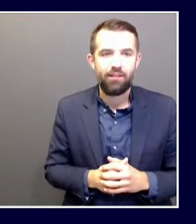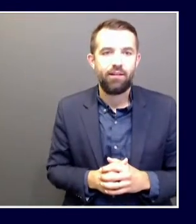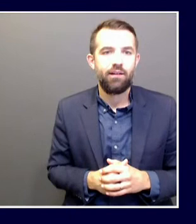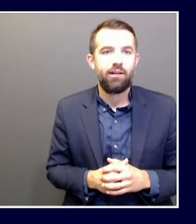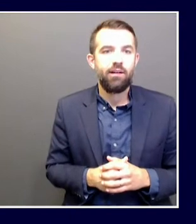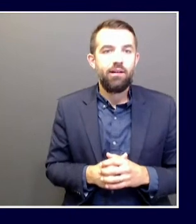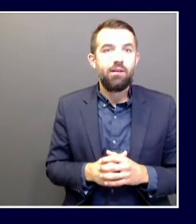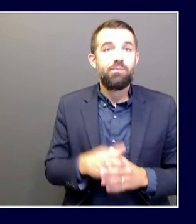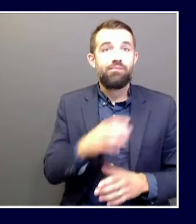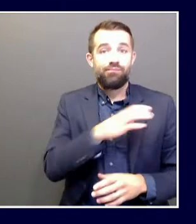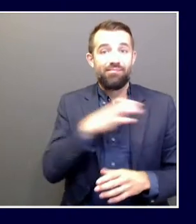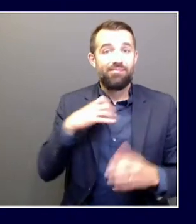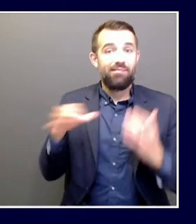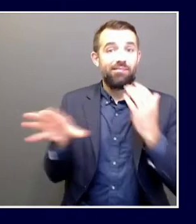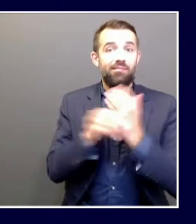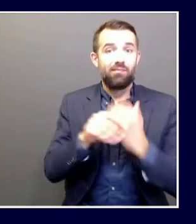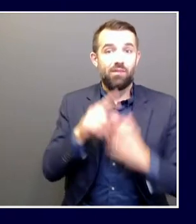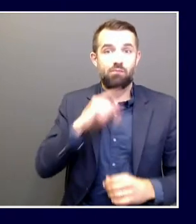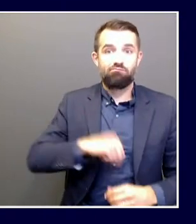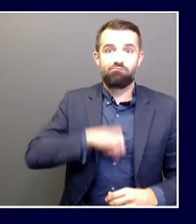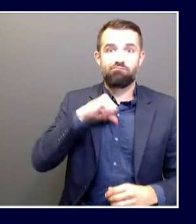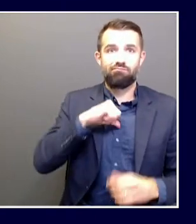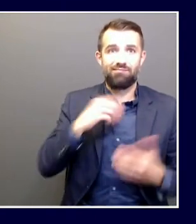the numbers, and there are